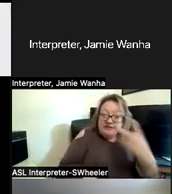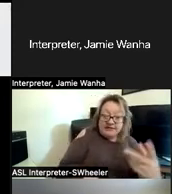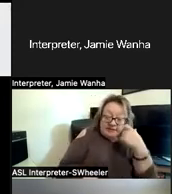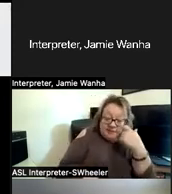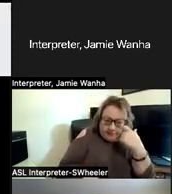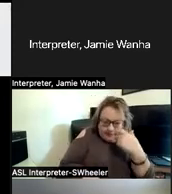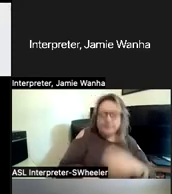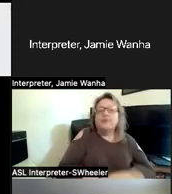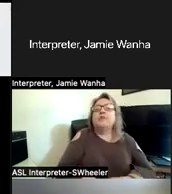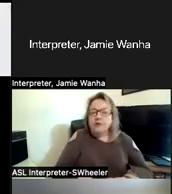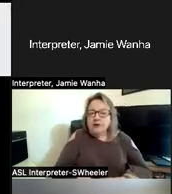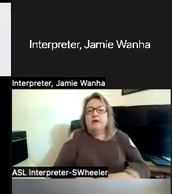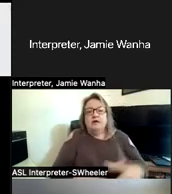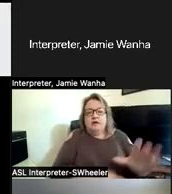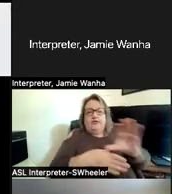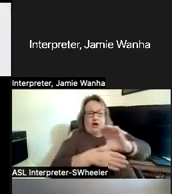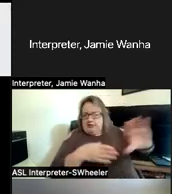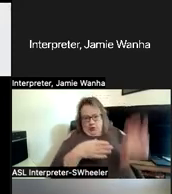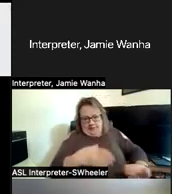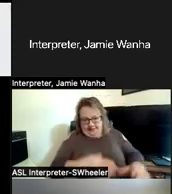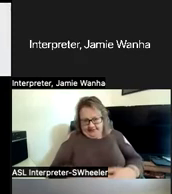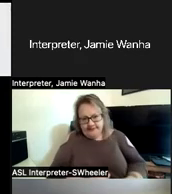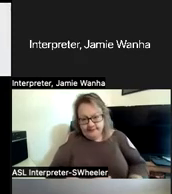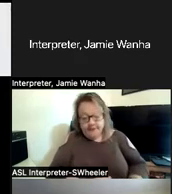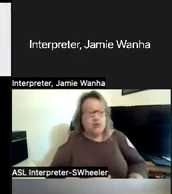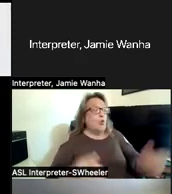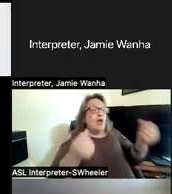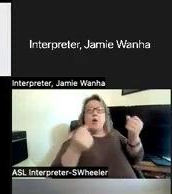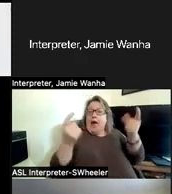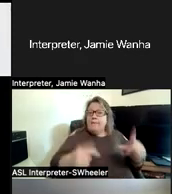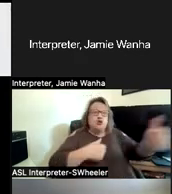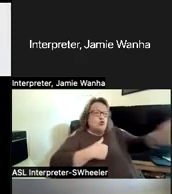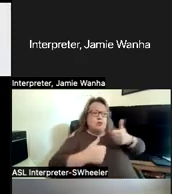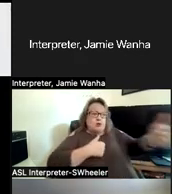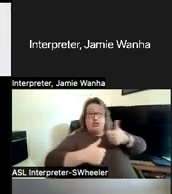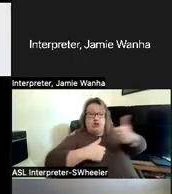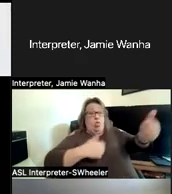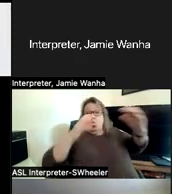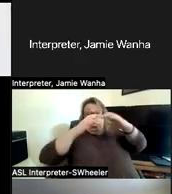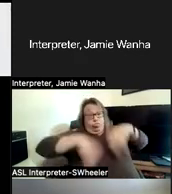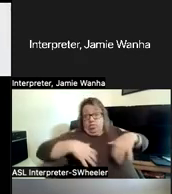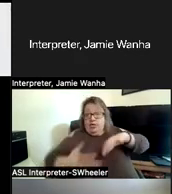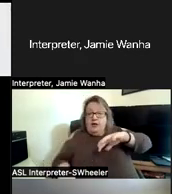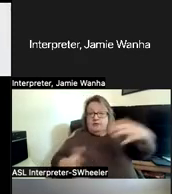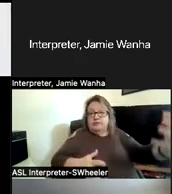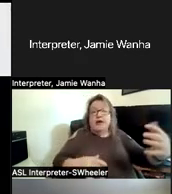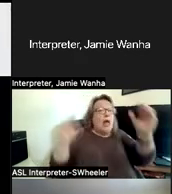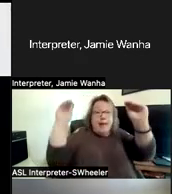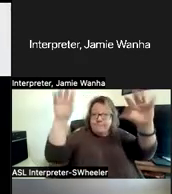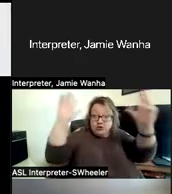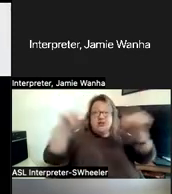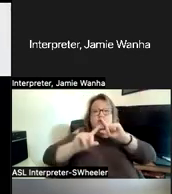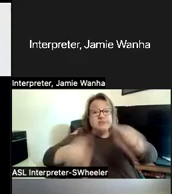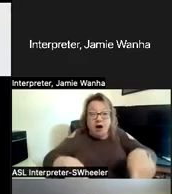well, the consequences, right? When the transportation system is affected, complicates emergency response,